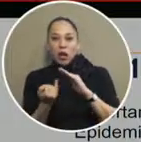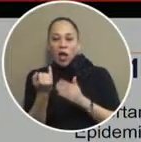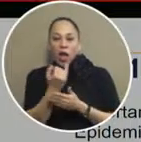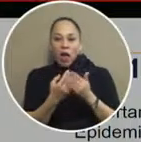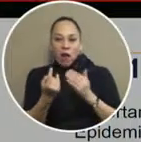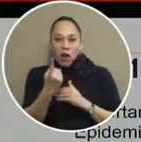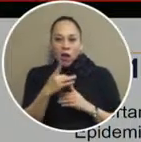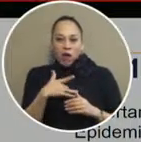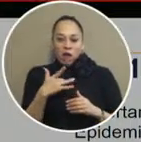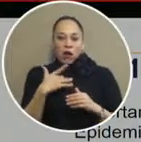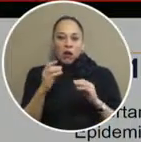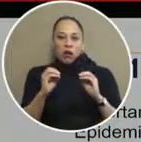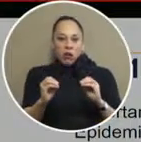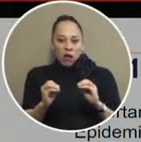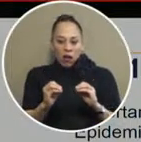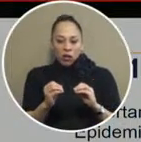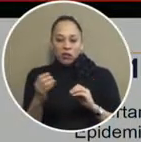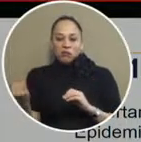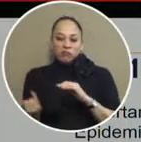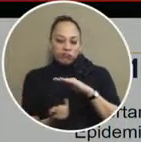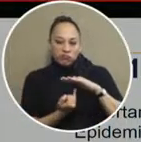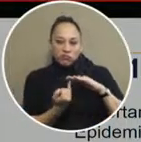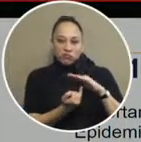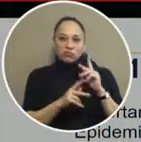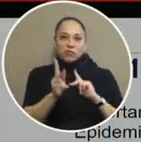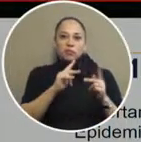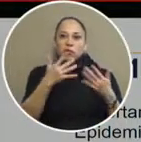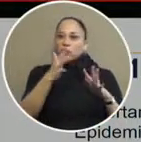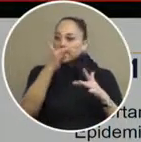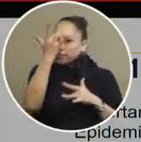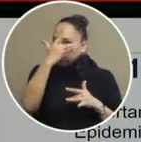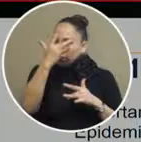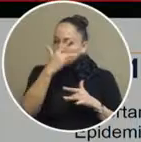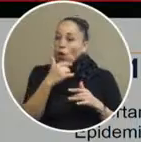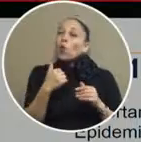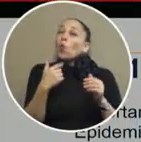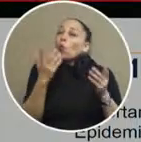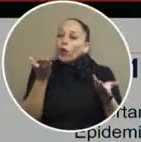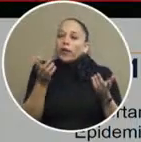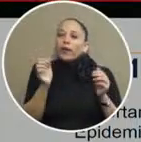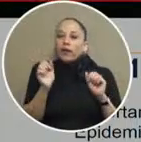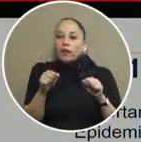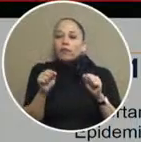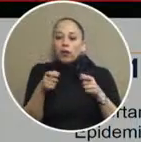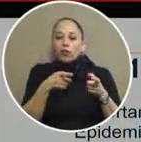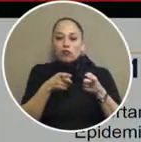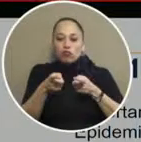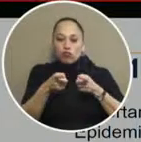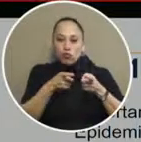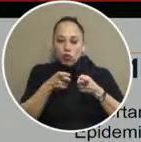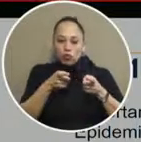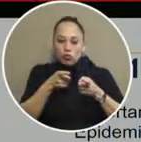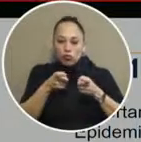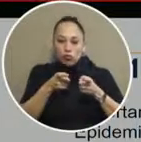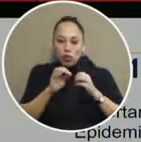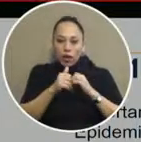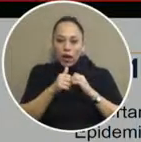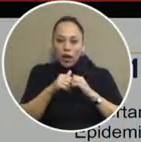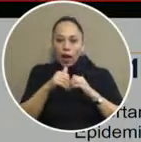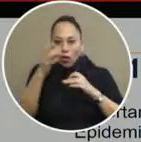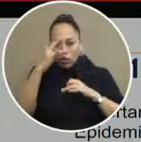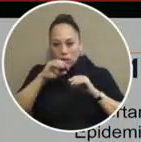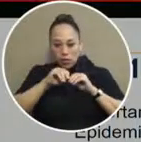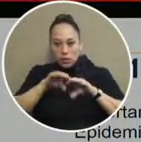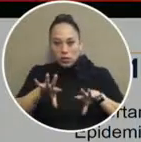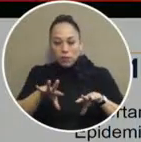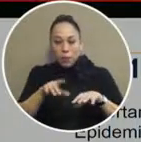is symptomatic, by isolating those that are infected, we're going to be able to control the way that the pandemic spreads, because if